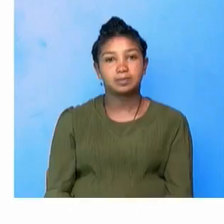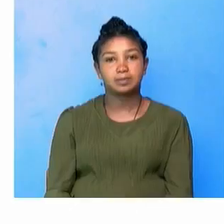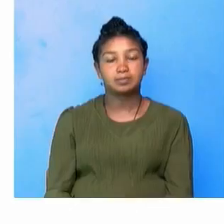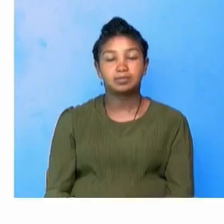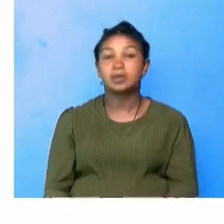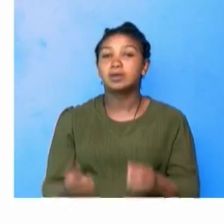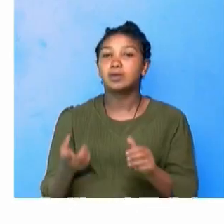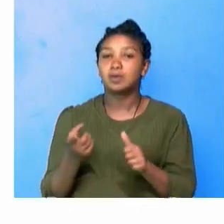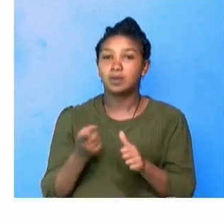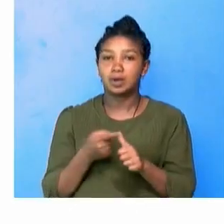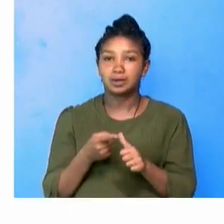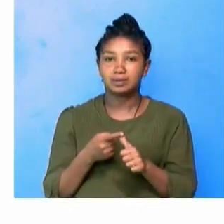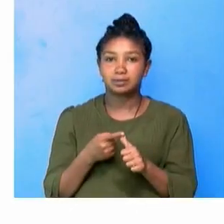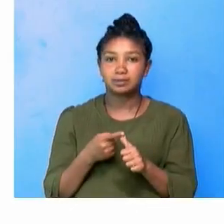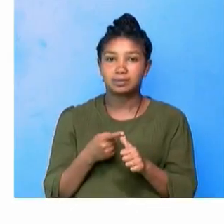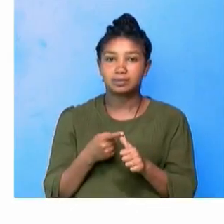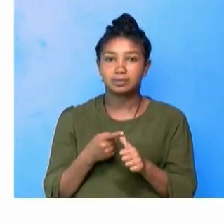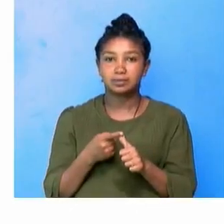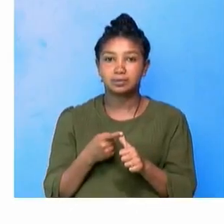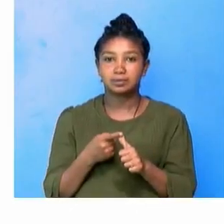One,